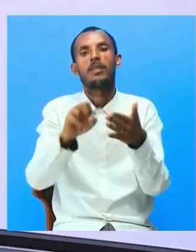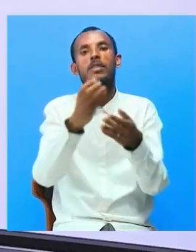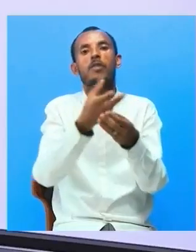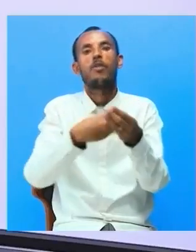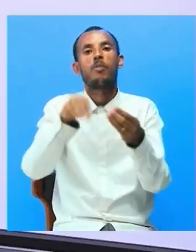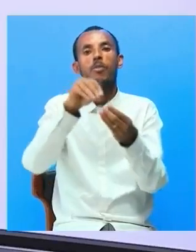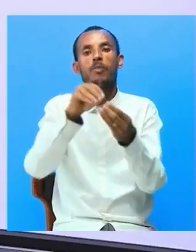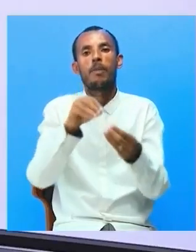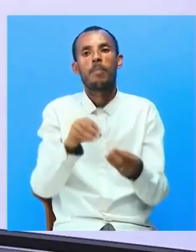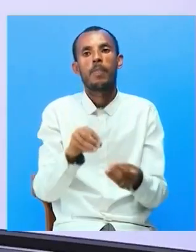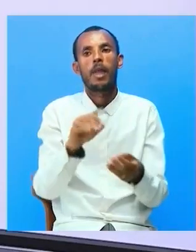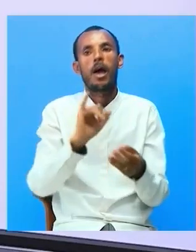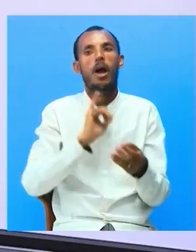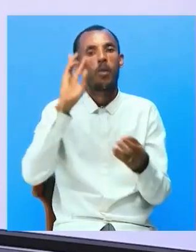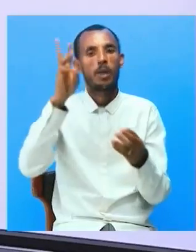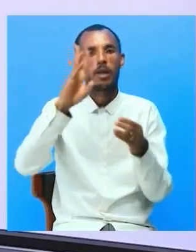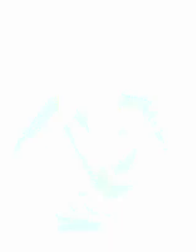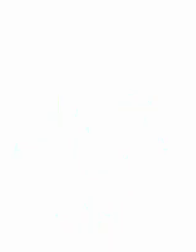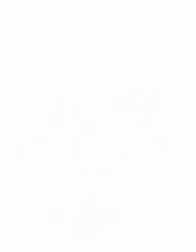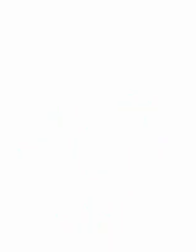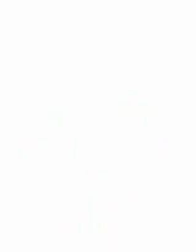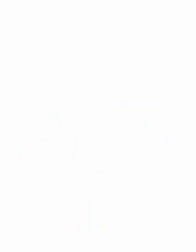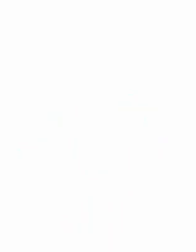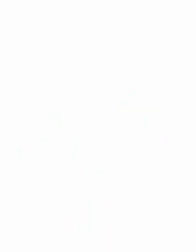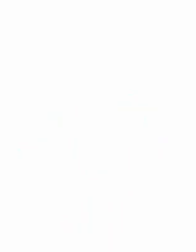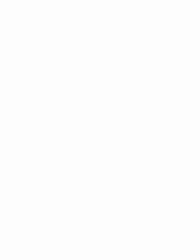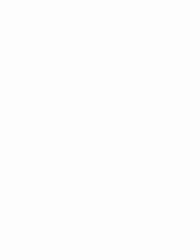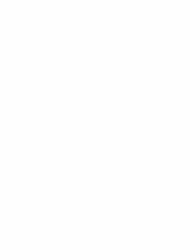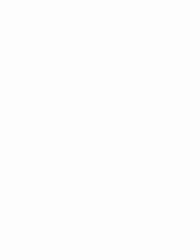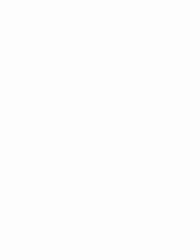I'll give you 10 seconds for this question.